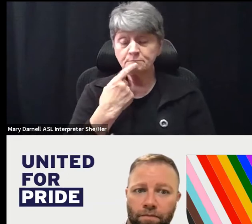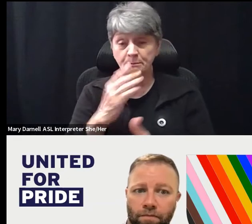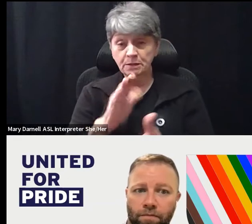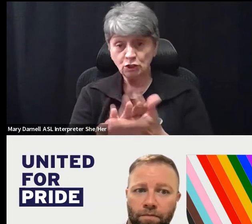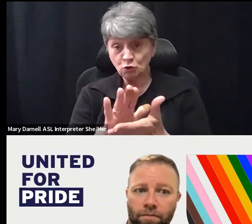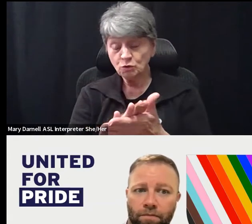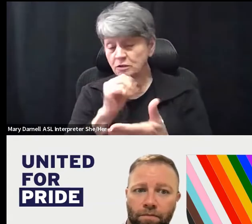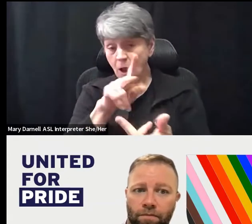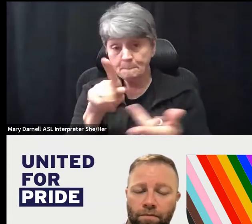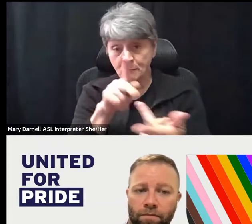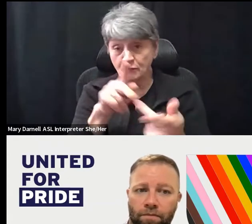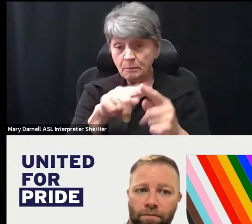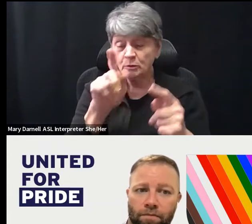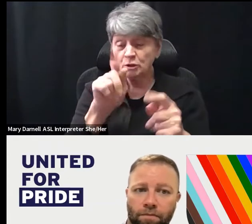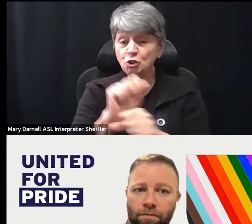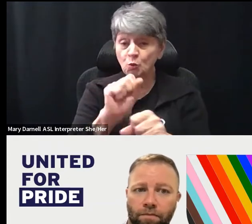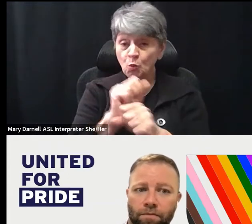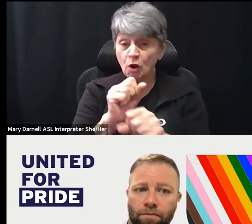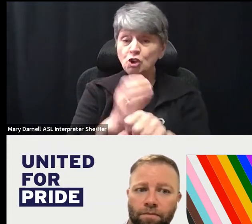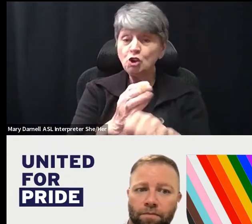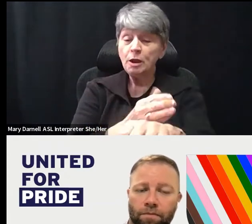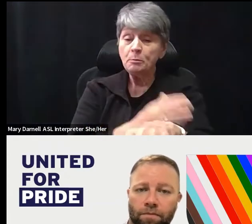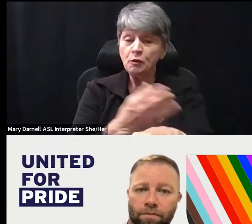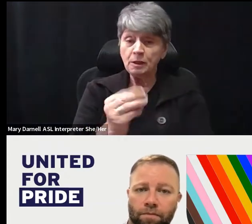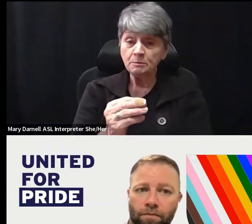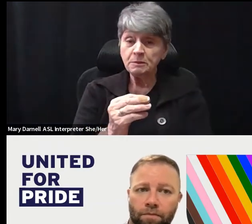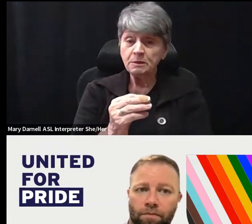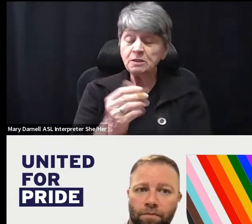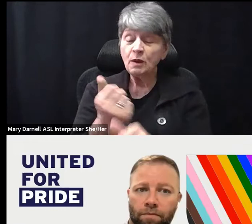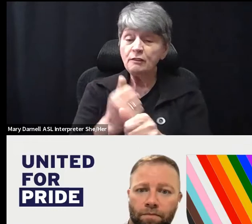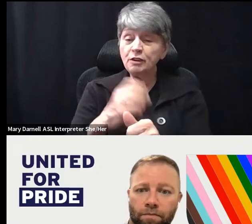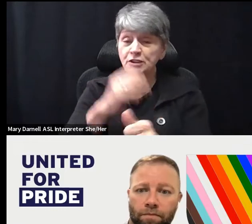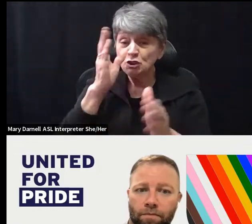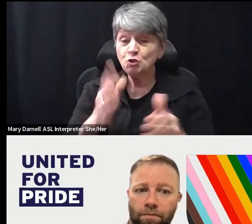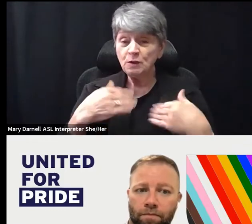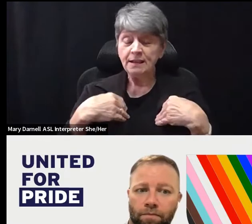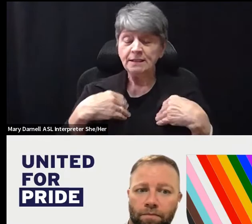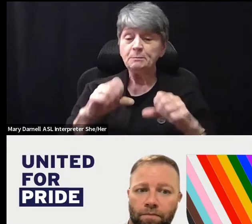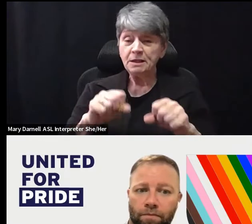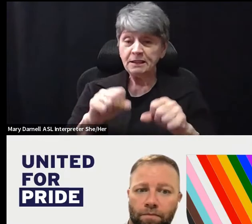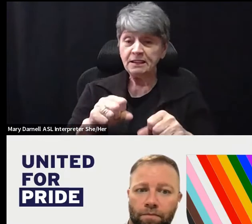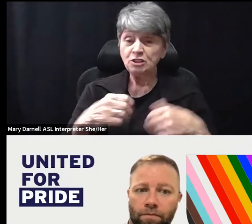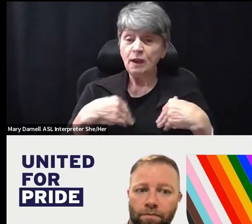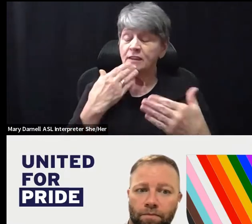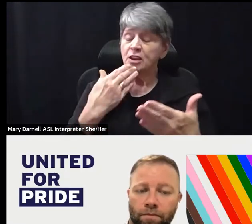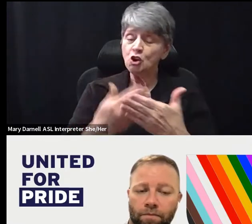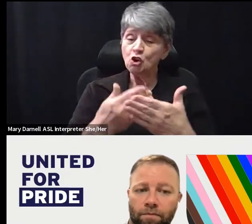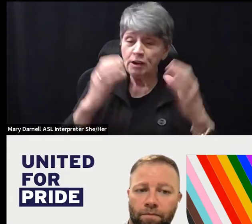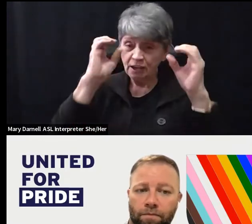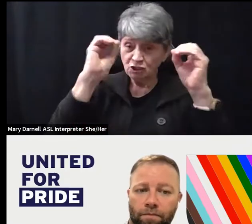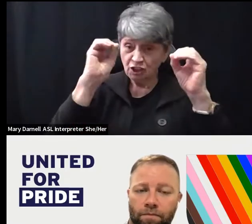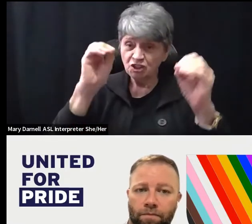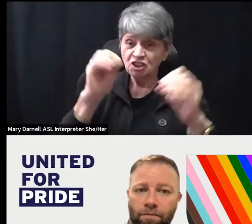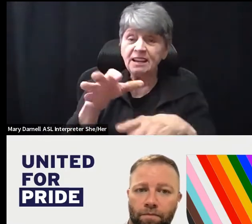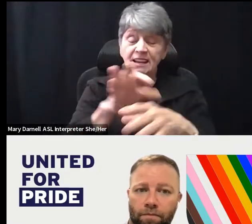working on making them better so that every student has the ability to go to a good school and have a good public education, rather than diverting